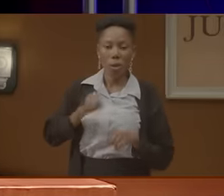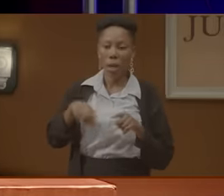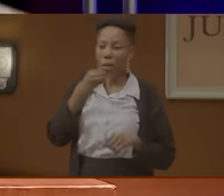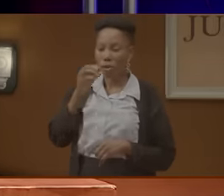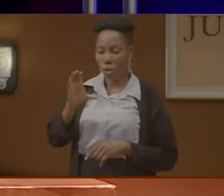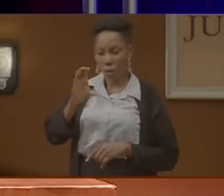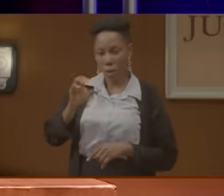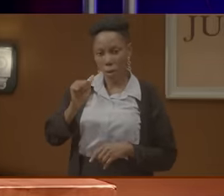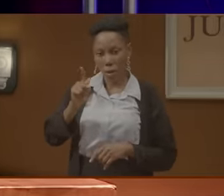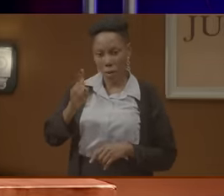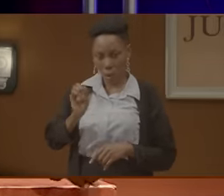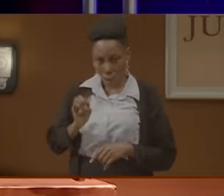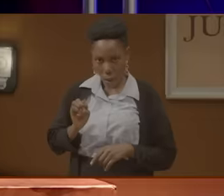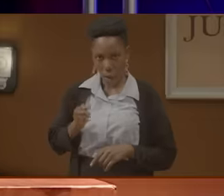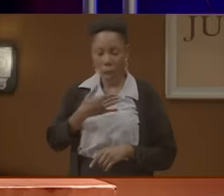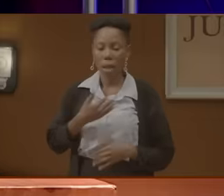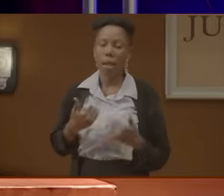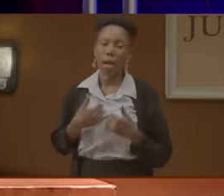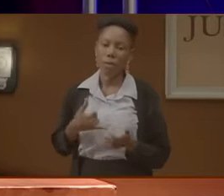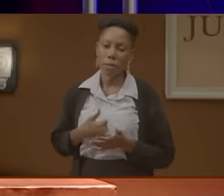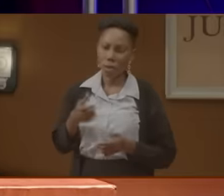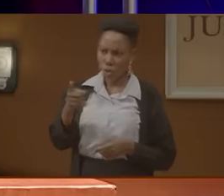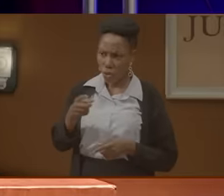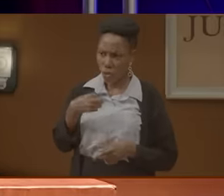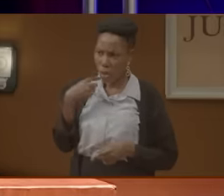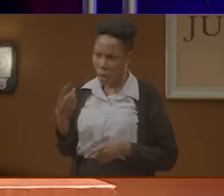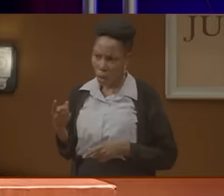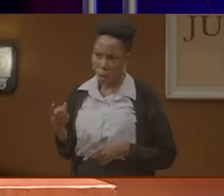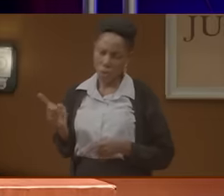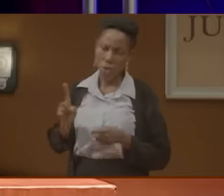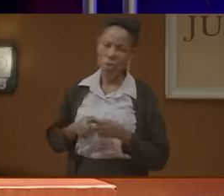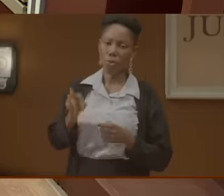come and report somebody is the same you